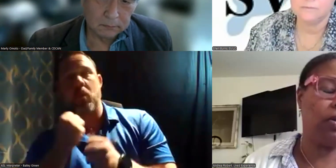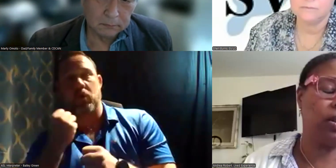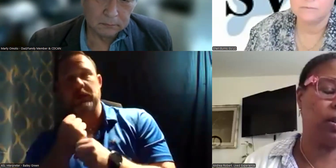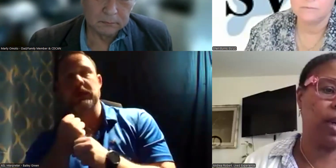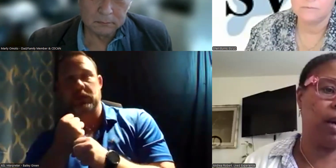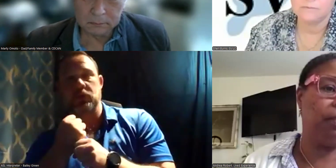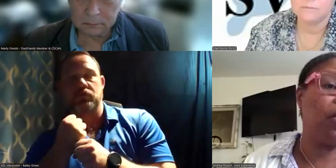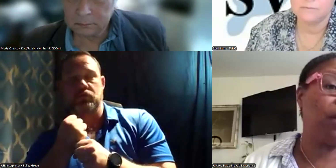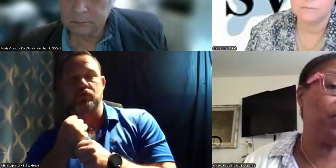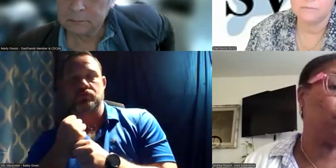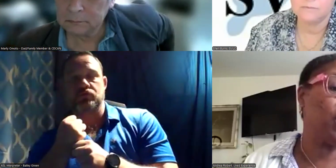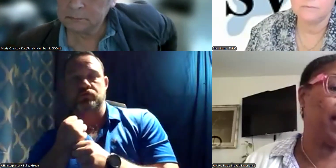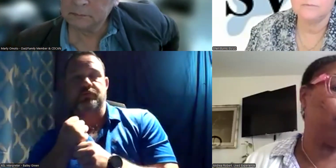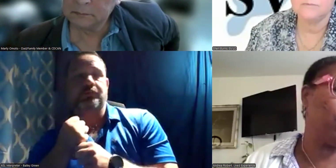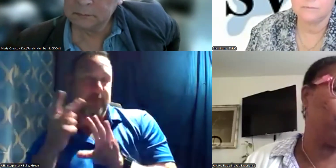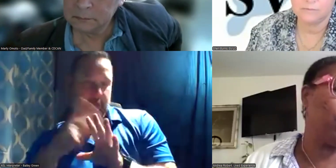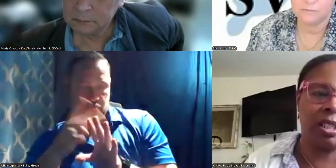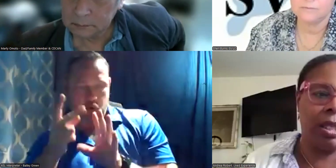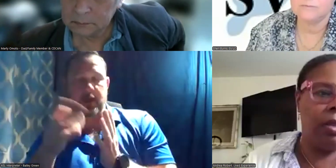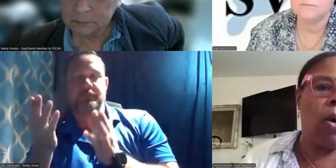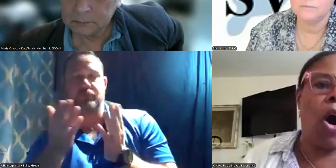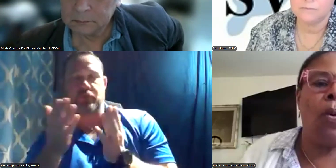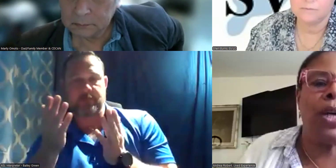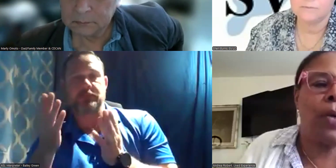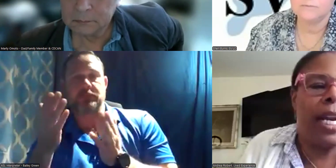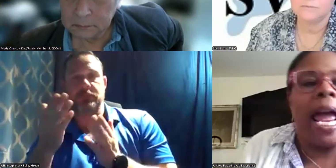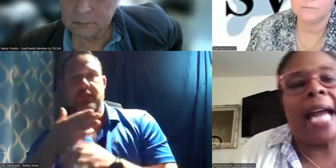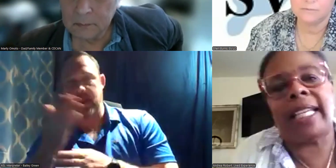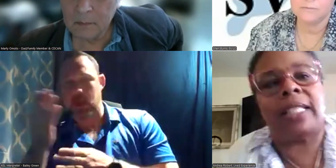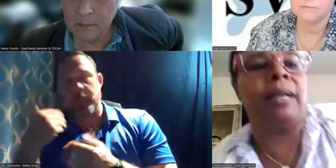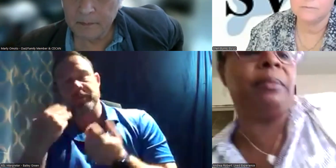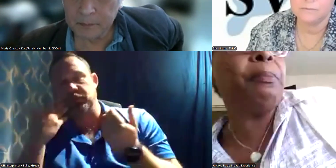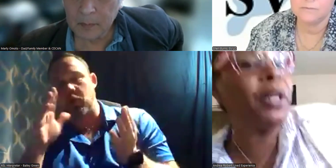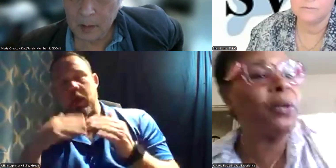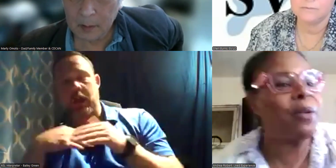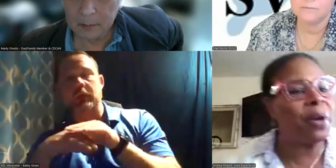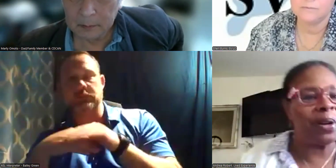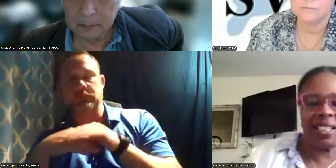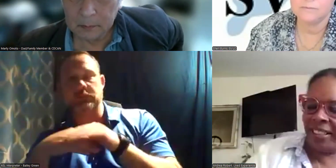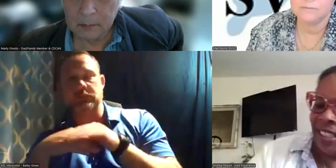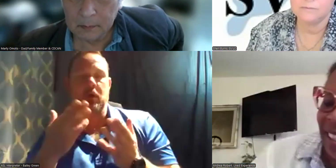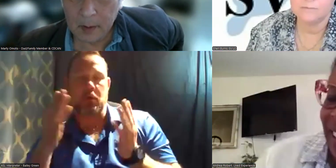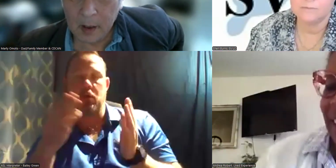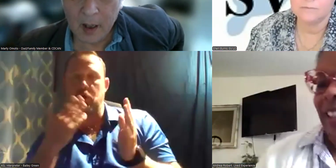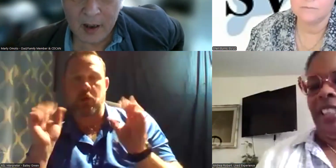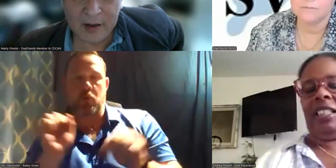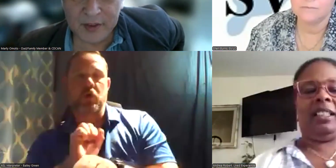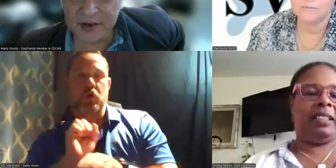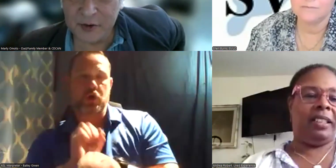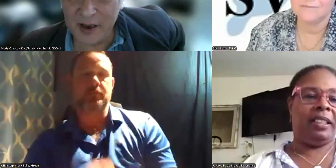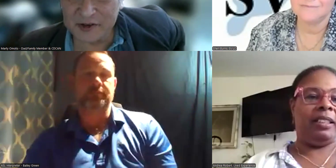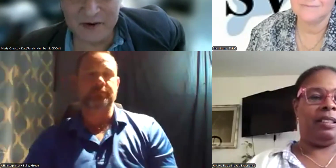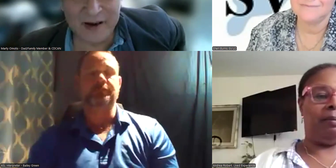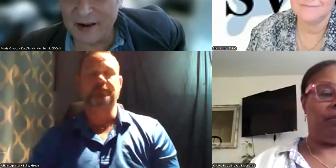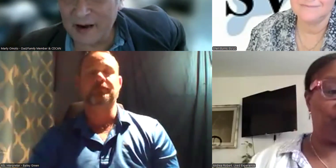again, there are program and services out there. We just don't always know how to access them, but great work. Hey,